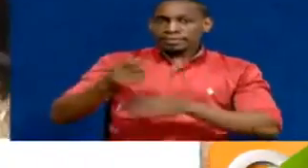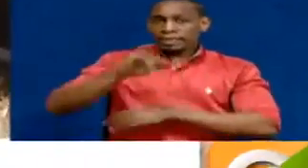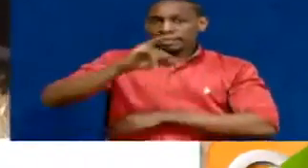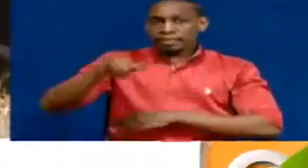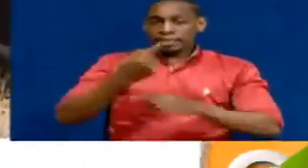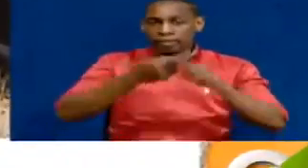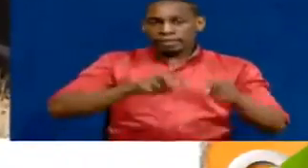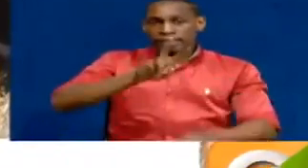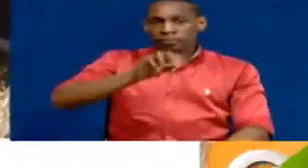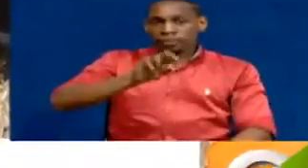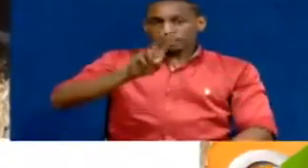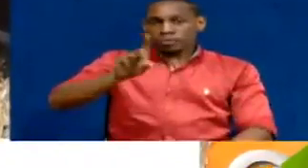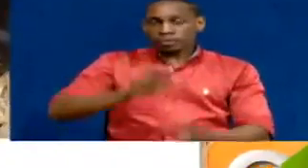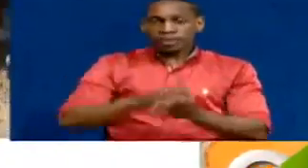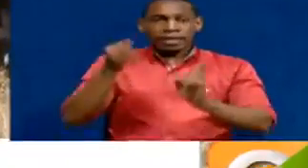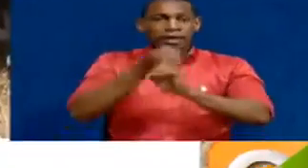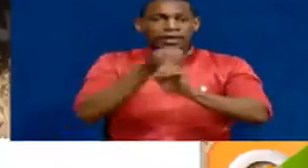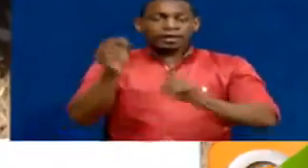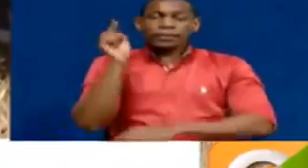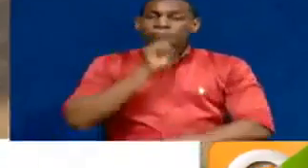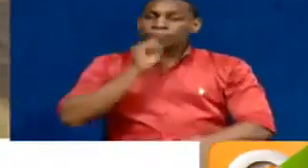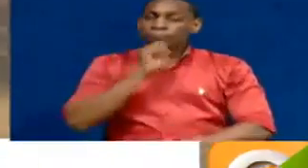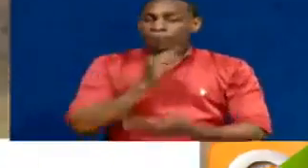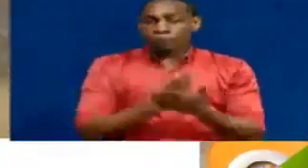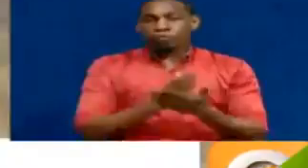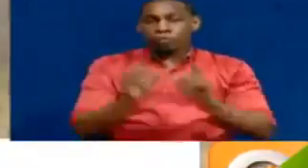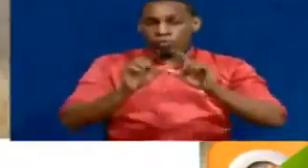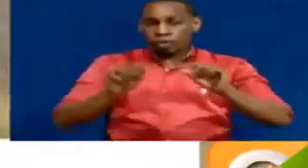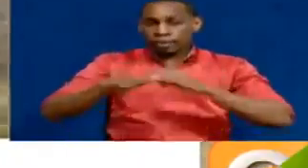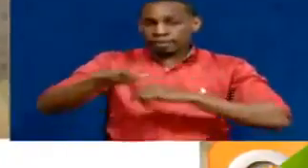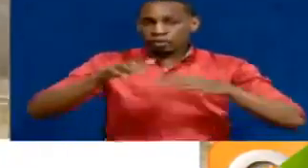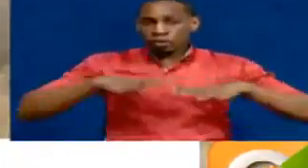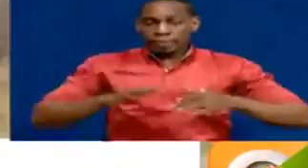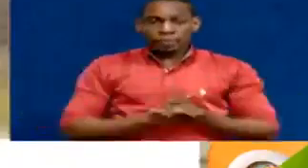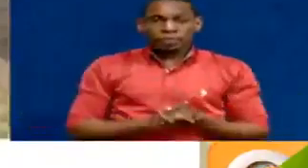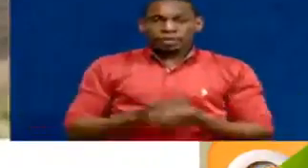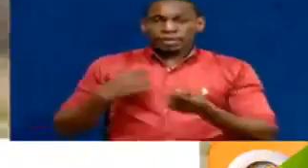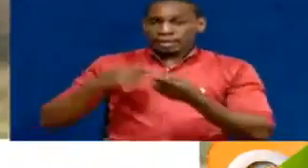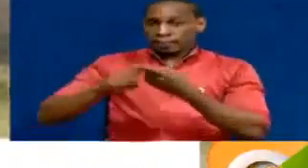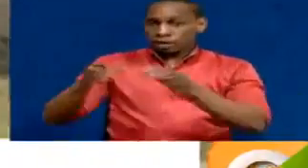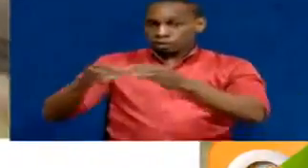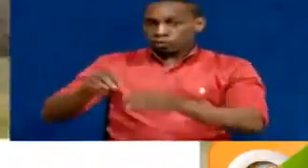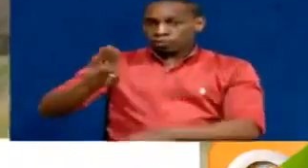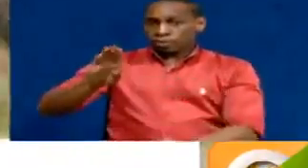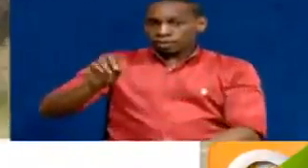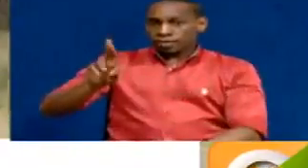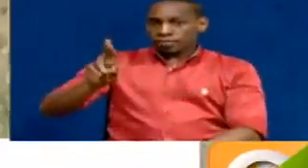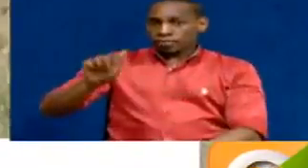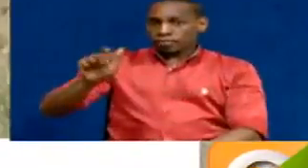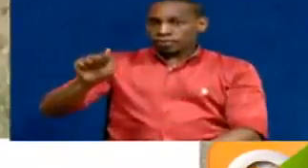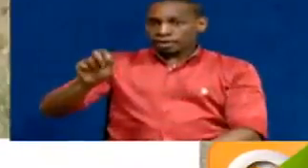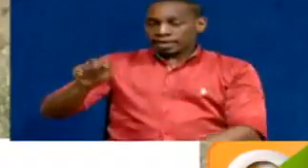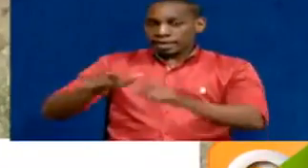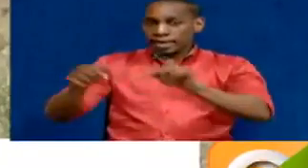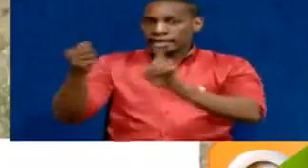year. The attacks have been violent, they say. But it is not only the Borana land that has come under